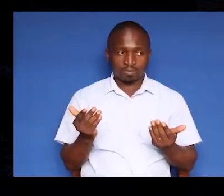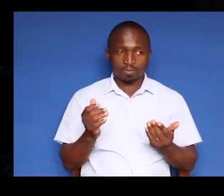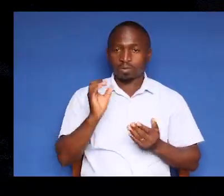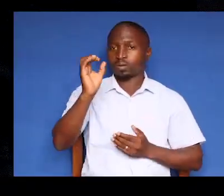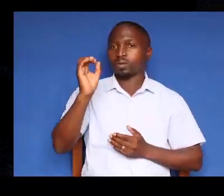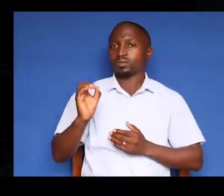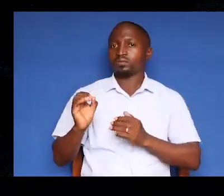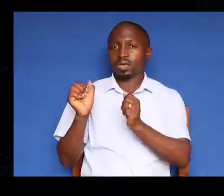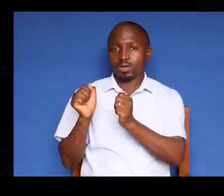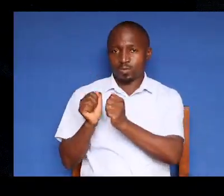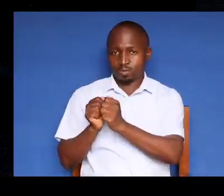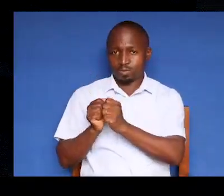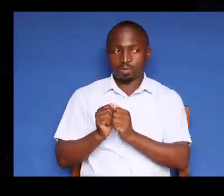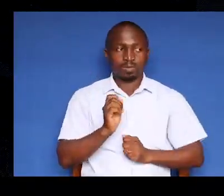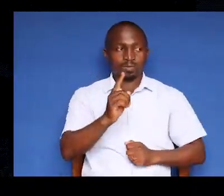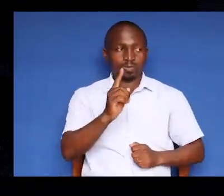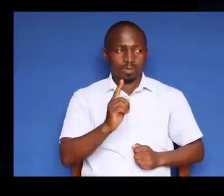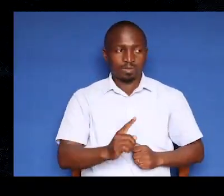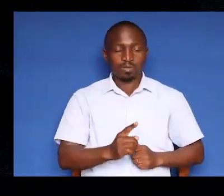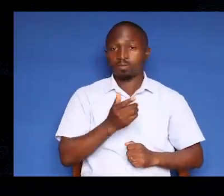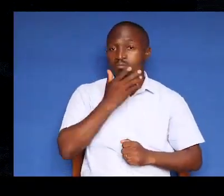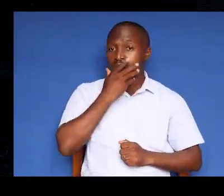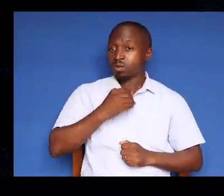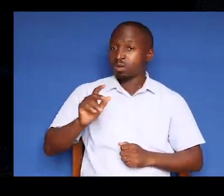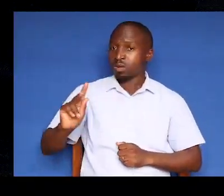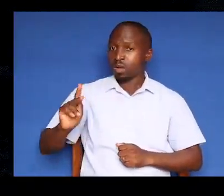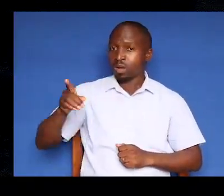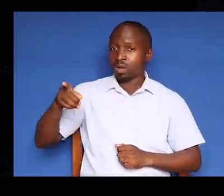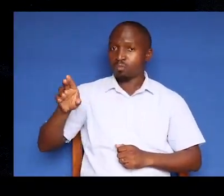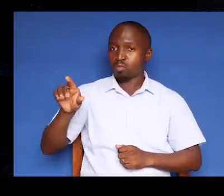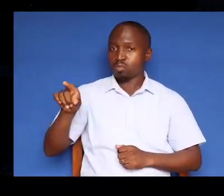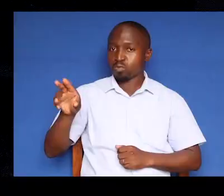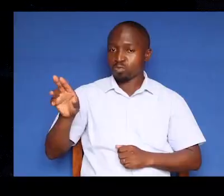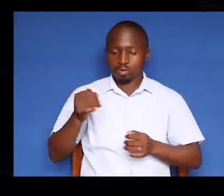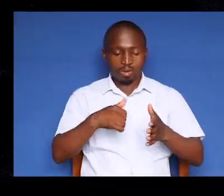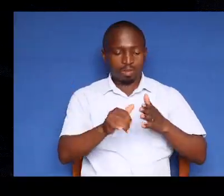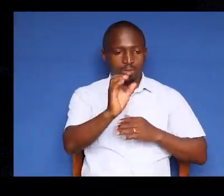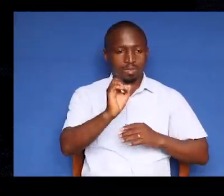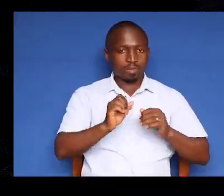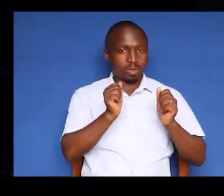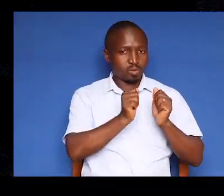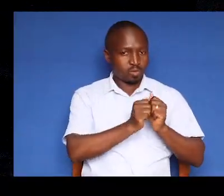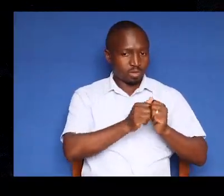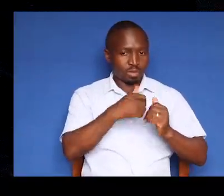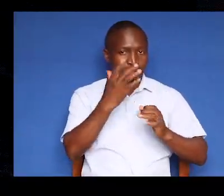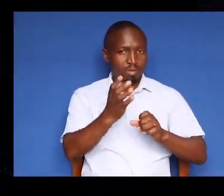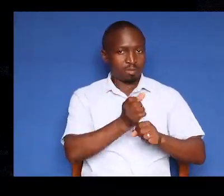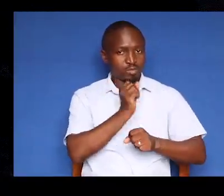10%. So Mr. Kapungu paid 10% of his income at